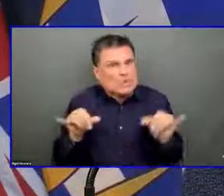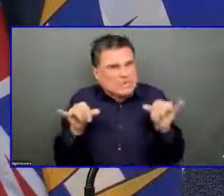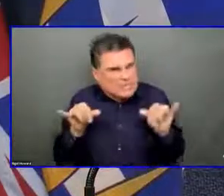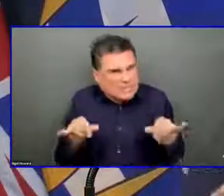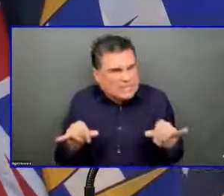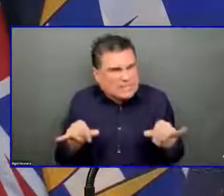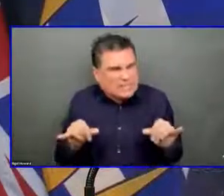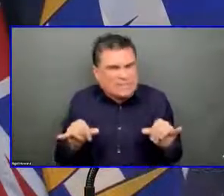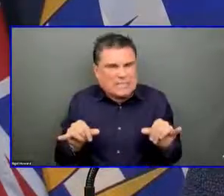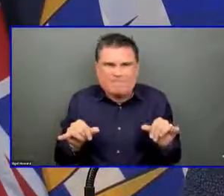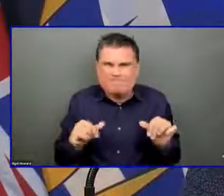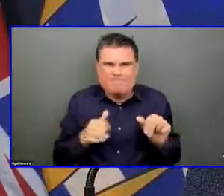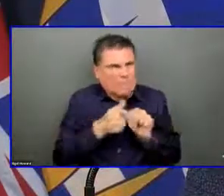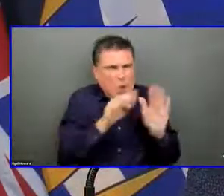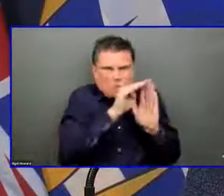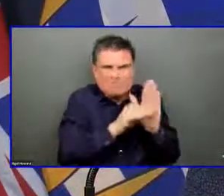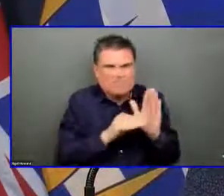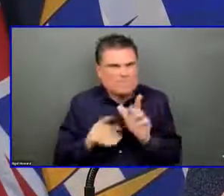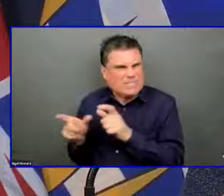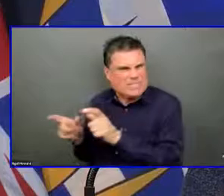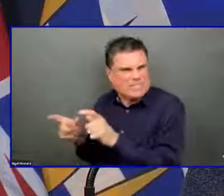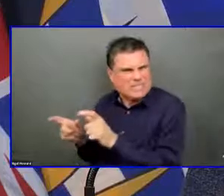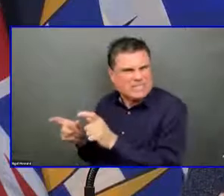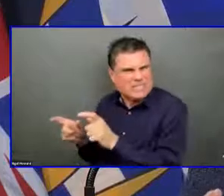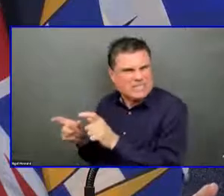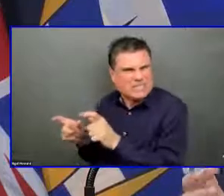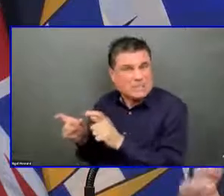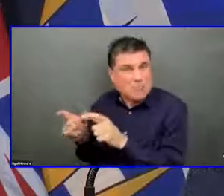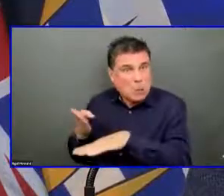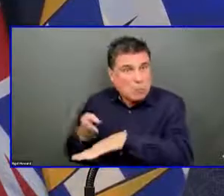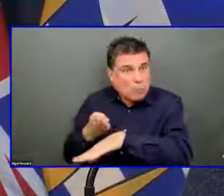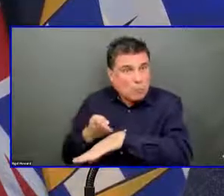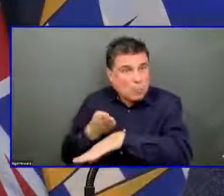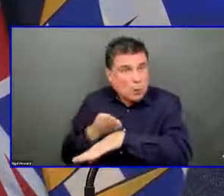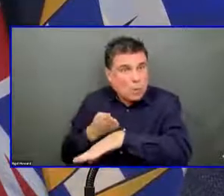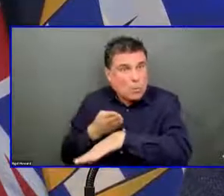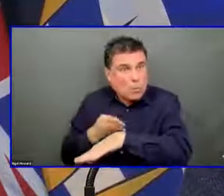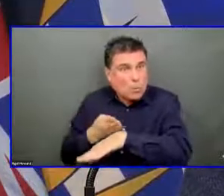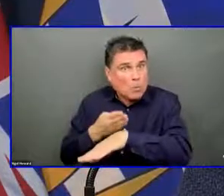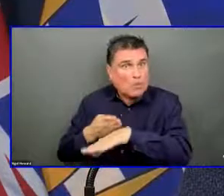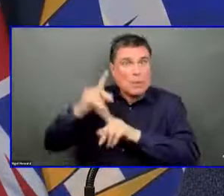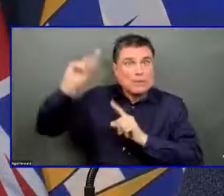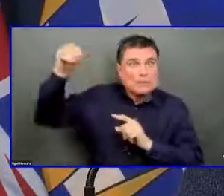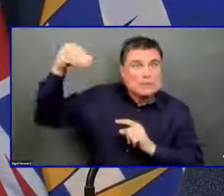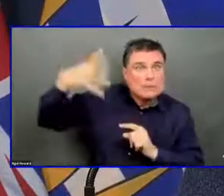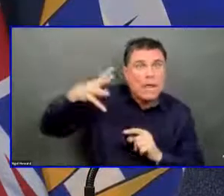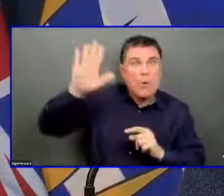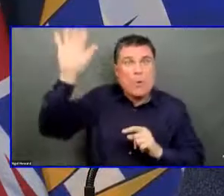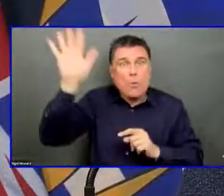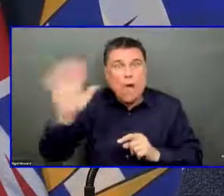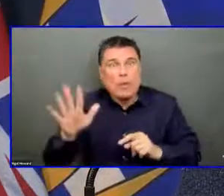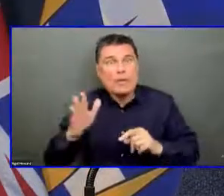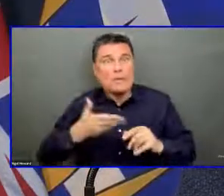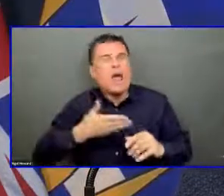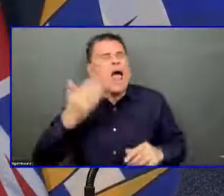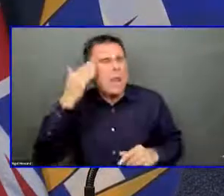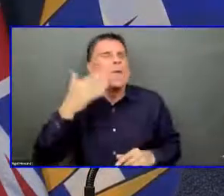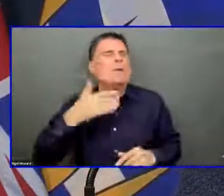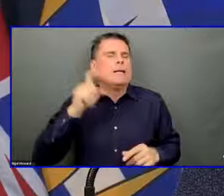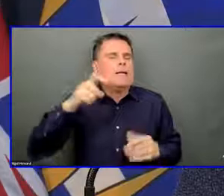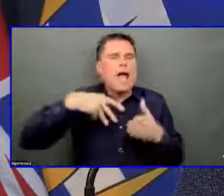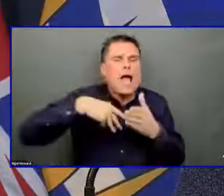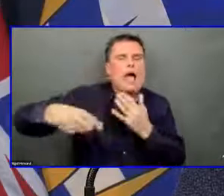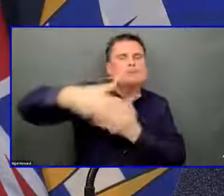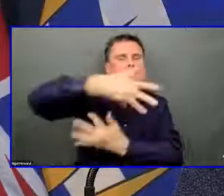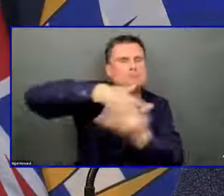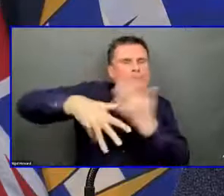we know we need that social connection, right now what we can do is safely move outside